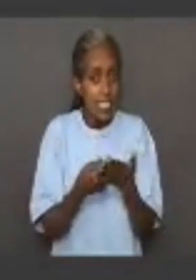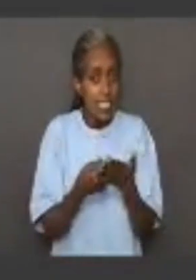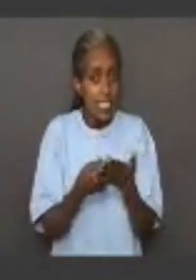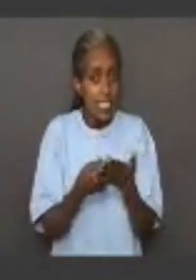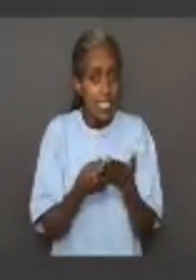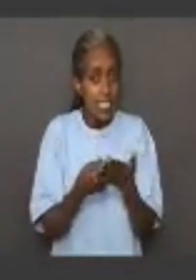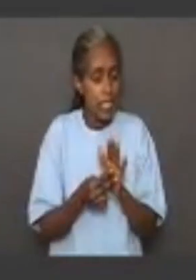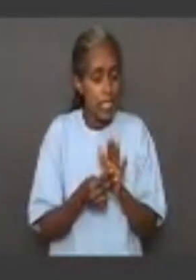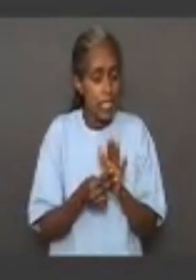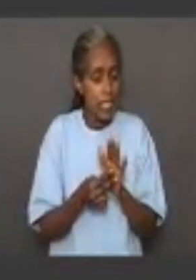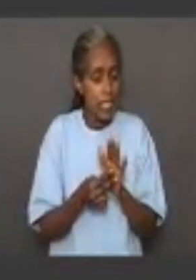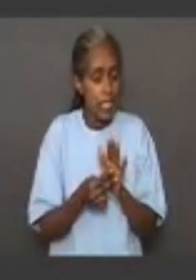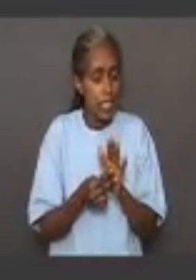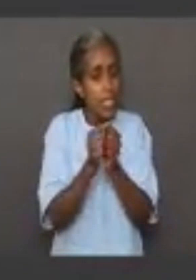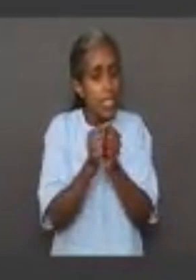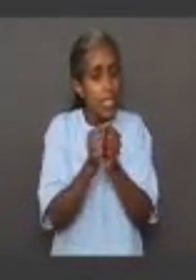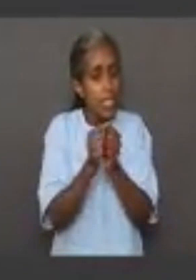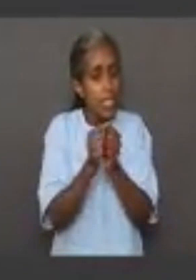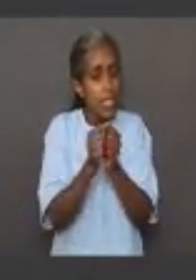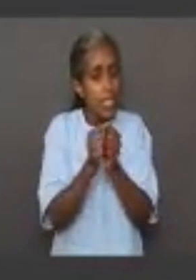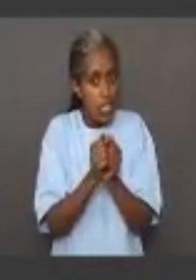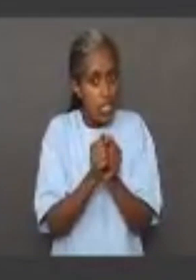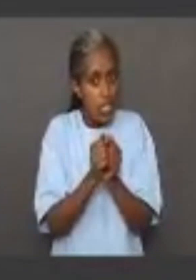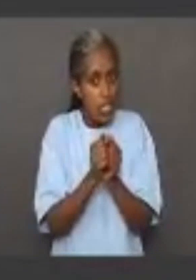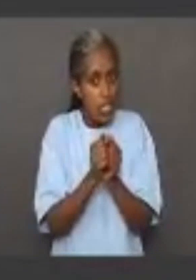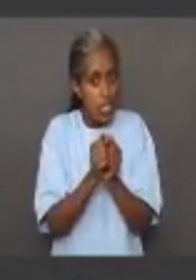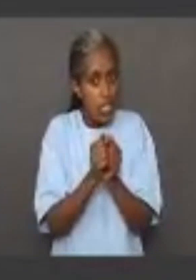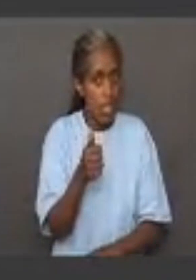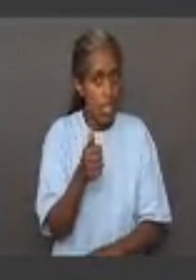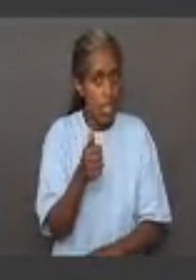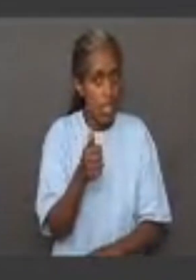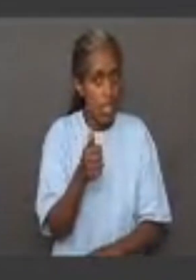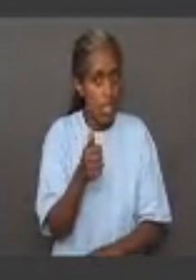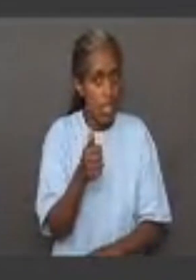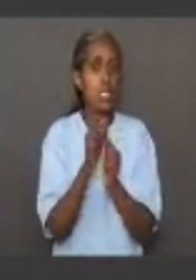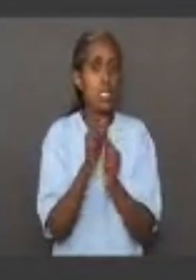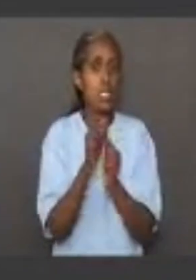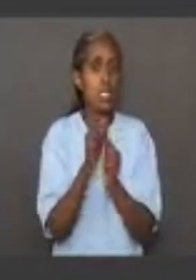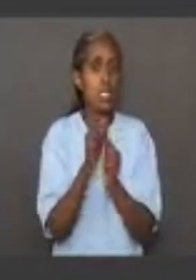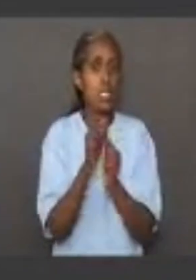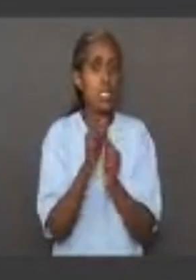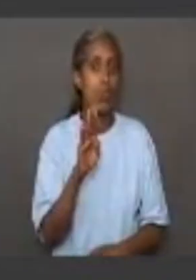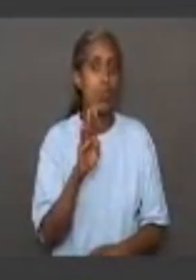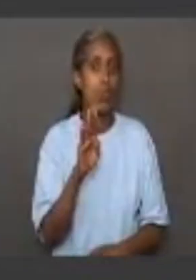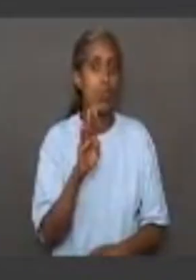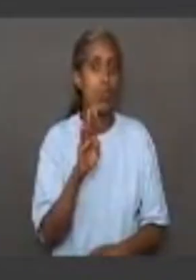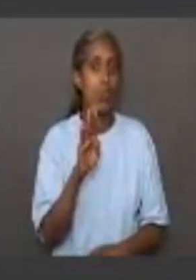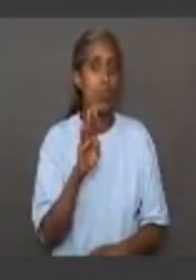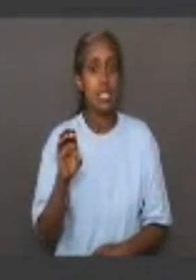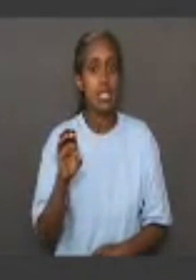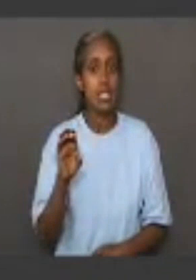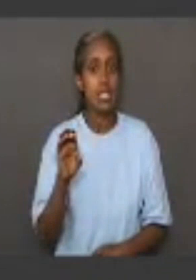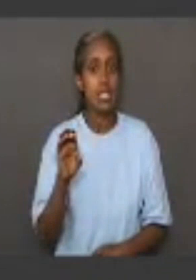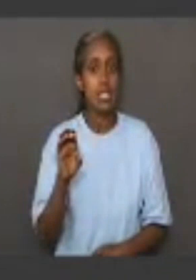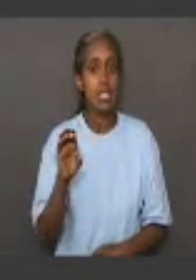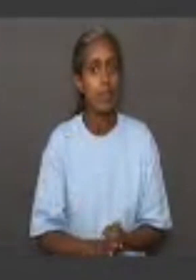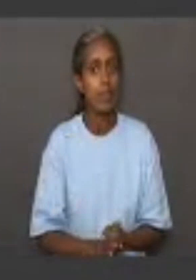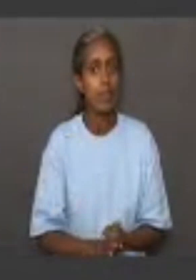This means that the intersection of A with the union of B and